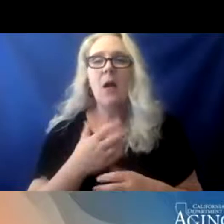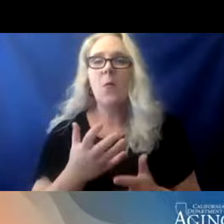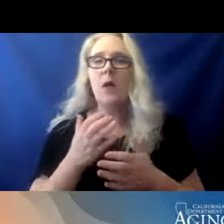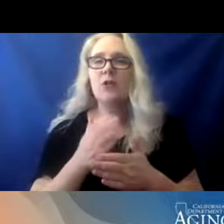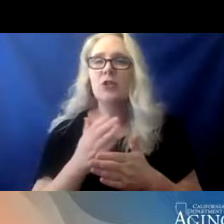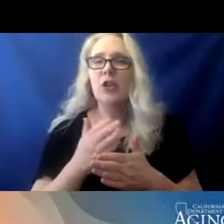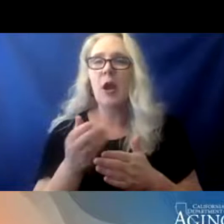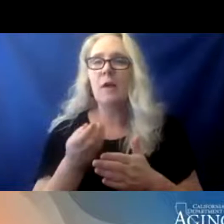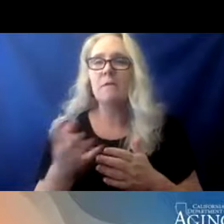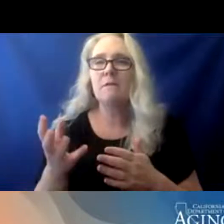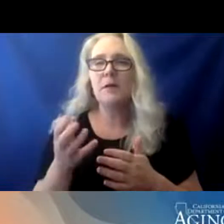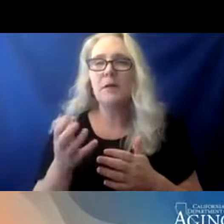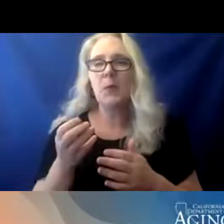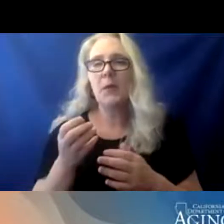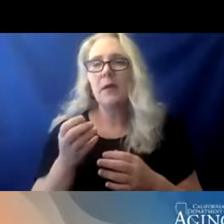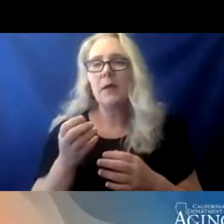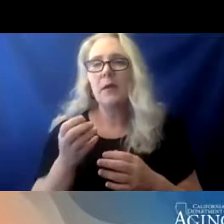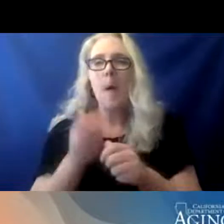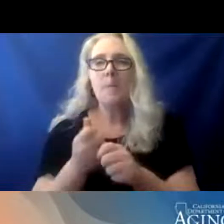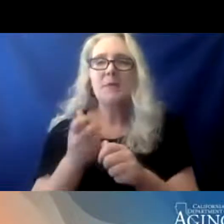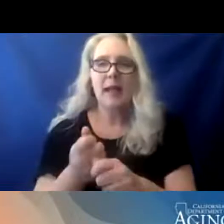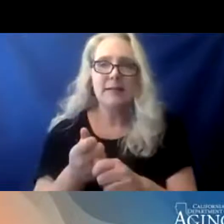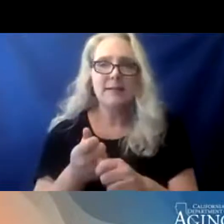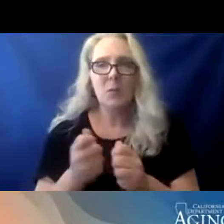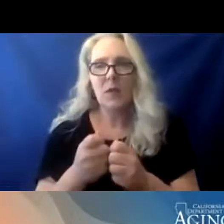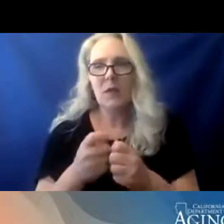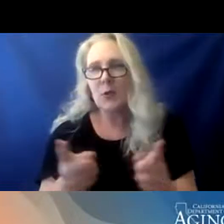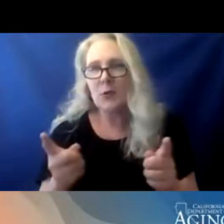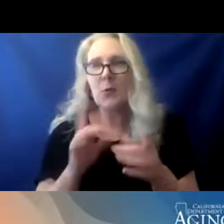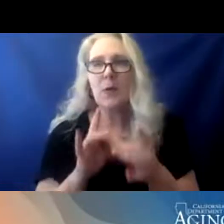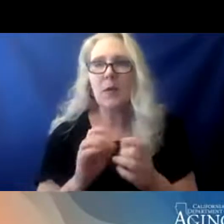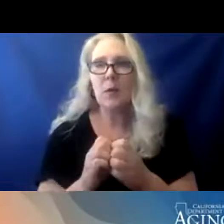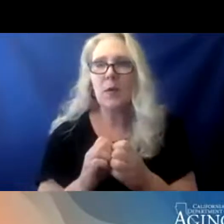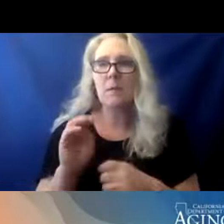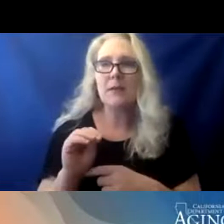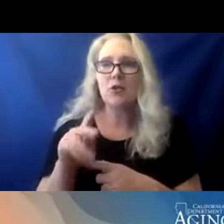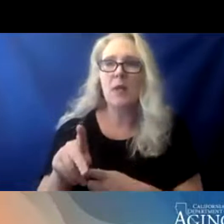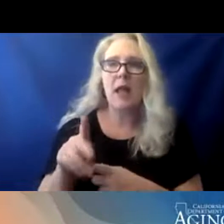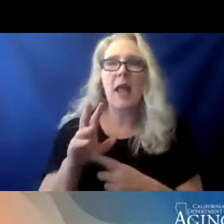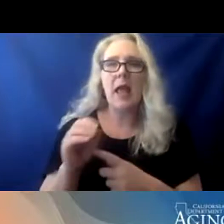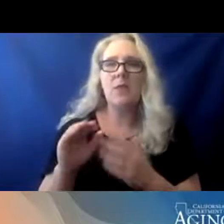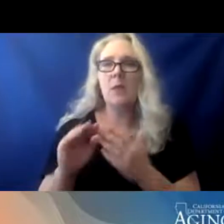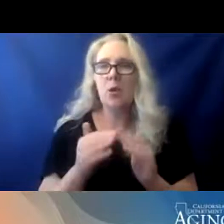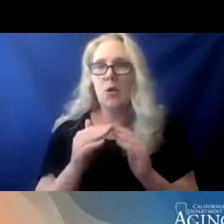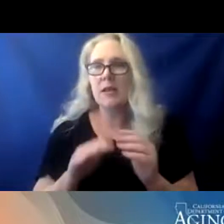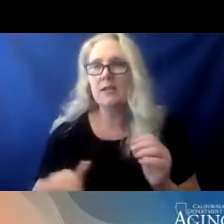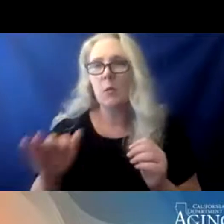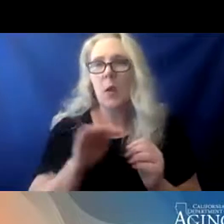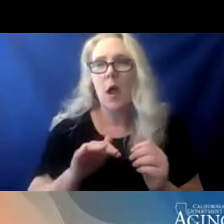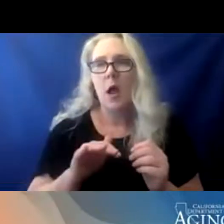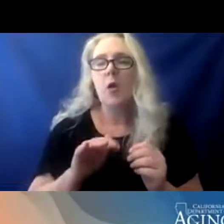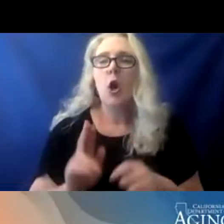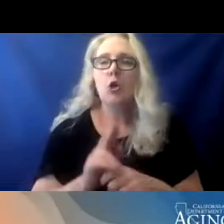you on how the master plan and communities across California are leveraging the local playbook to drive